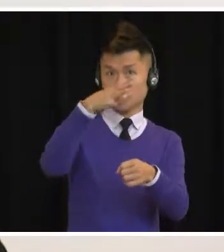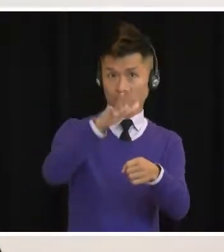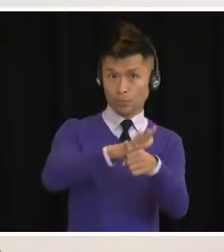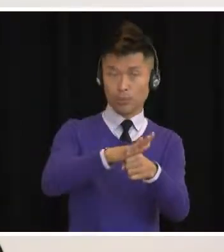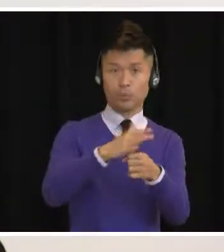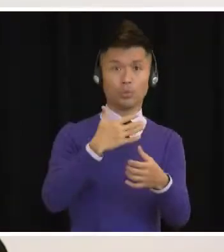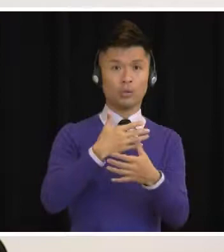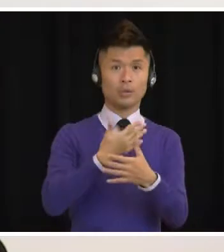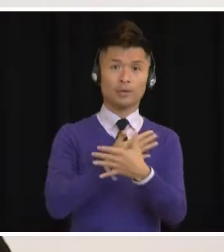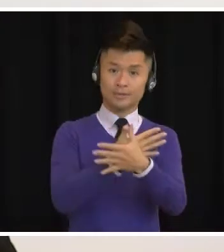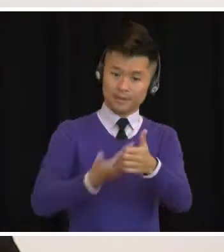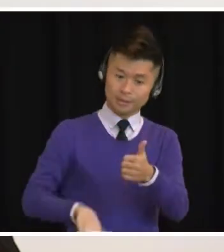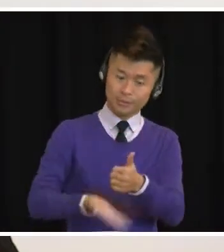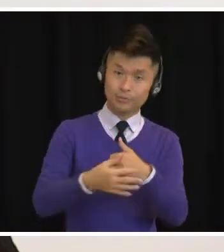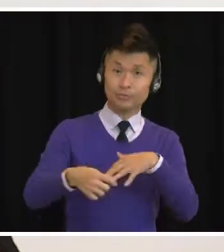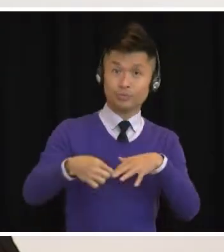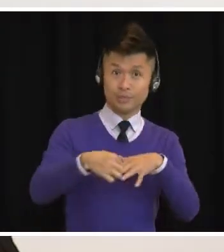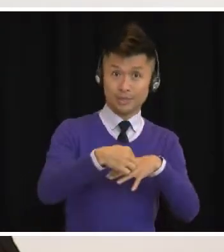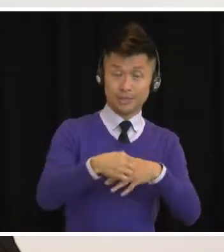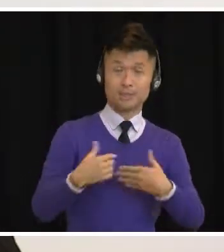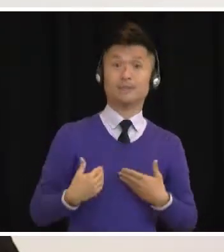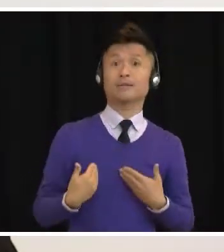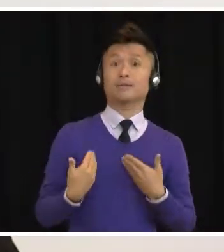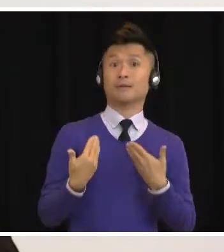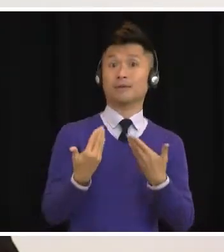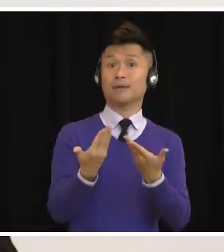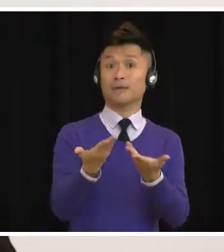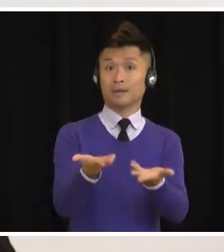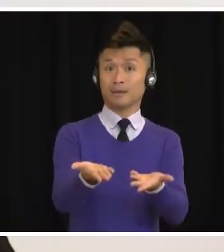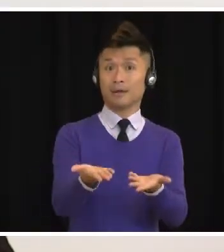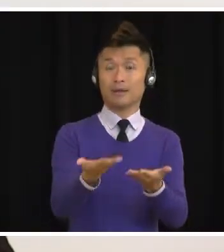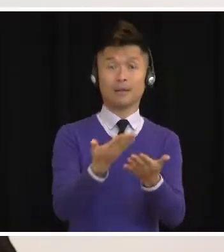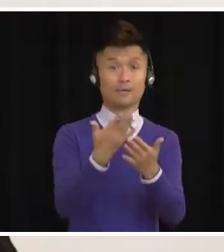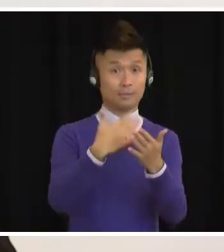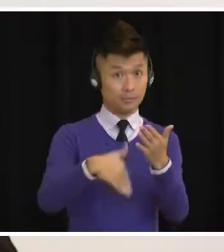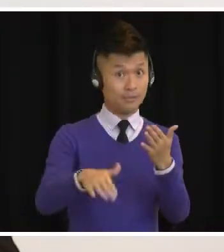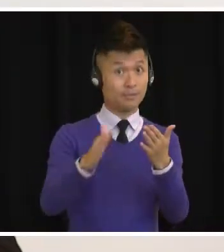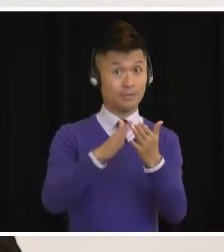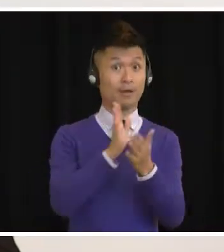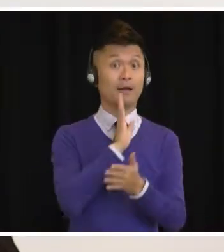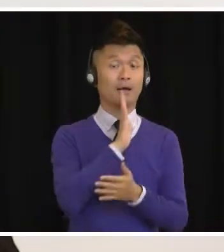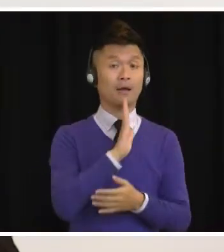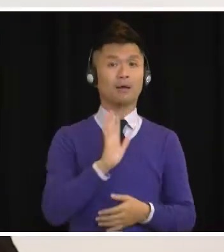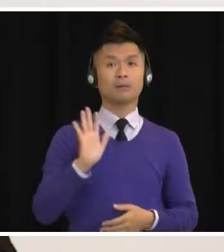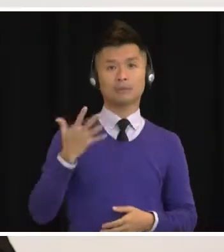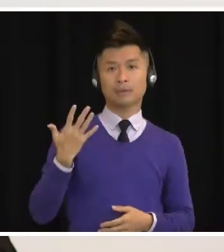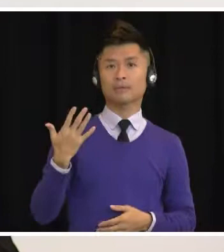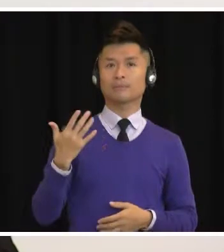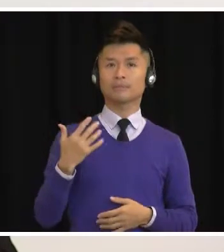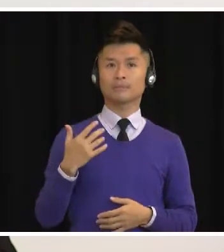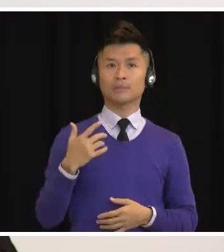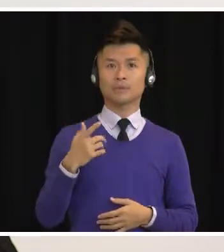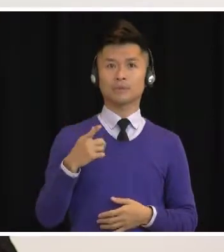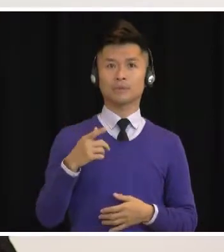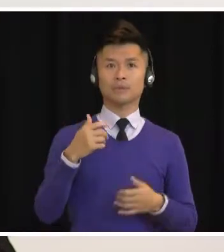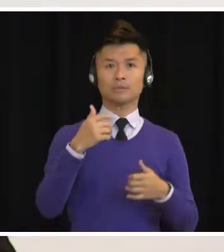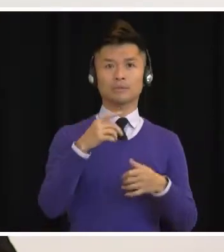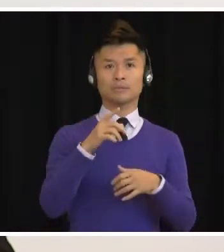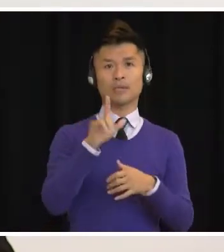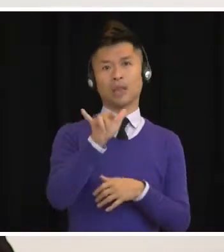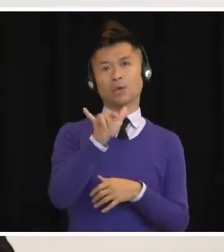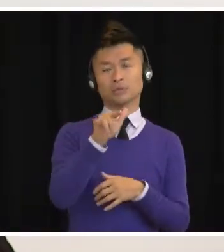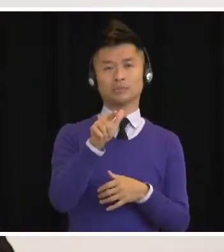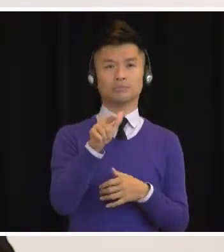not as steady teachers. Do they have the training of human rights and children's